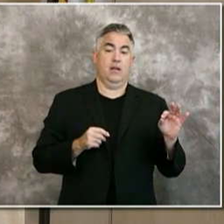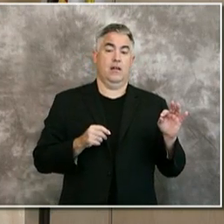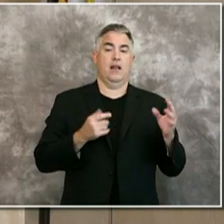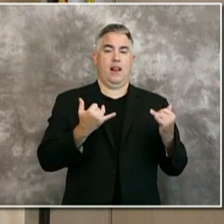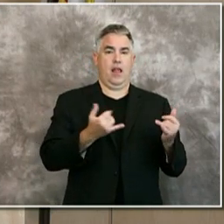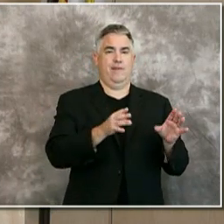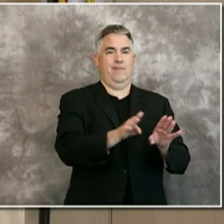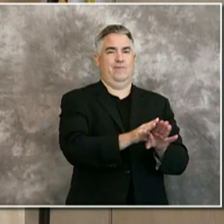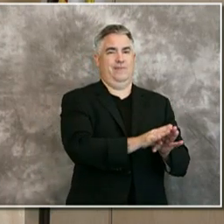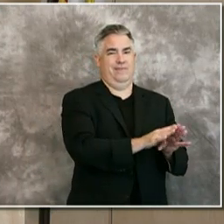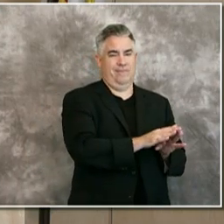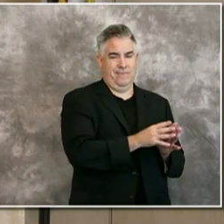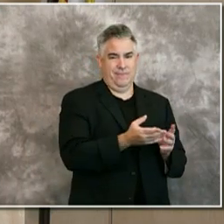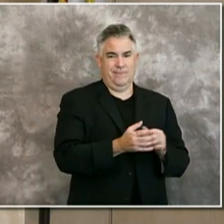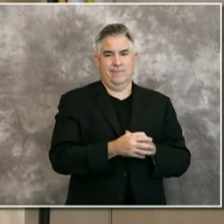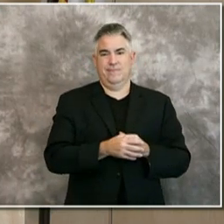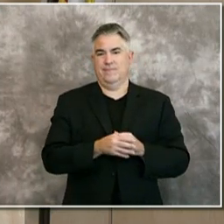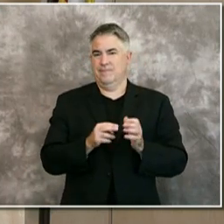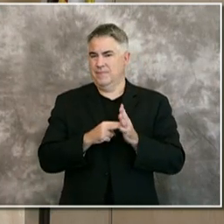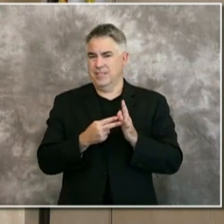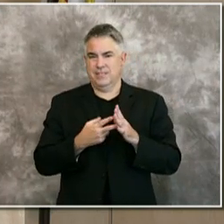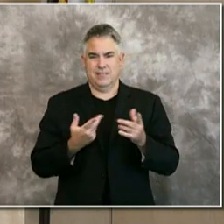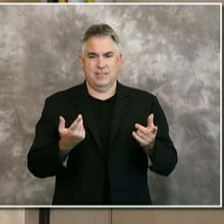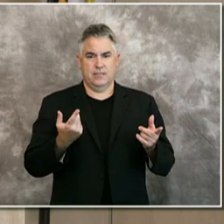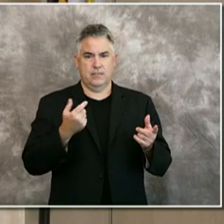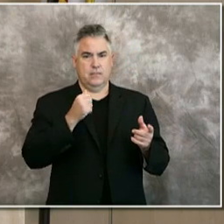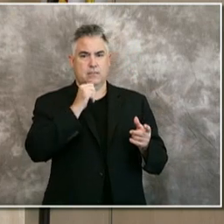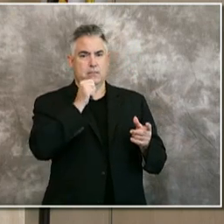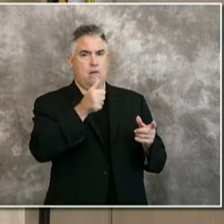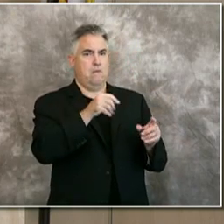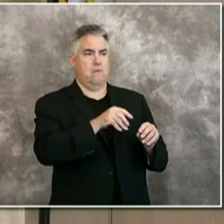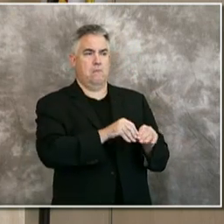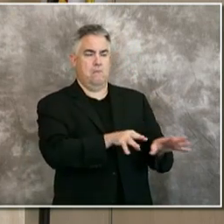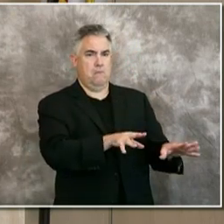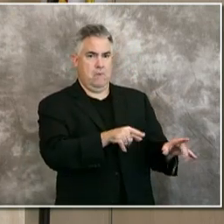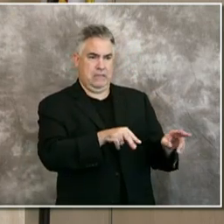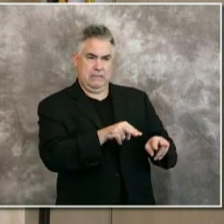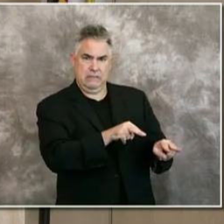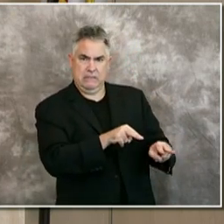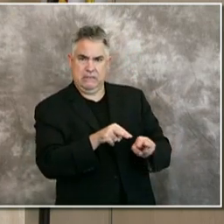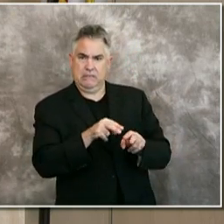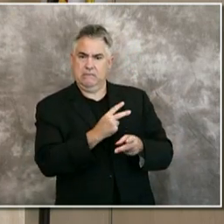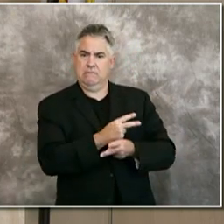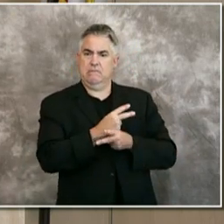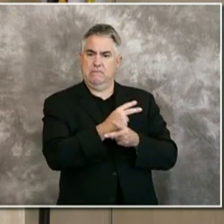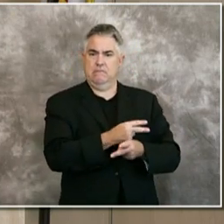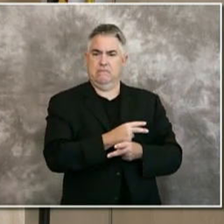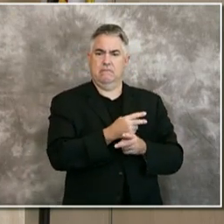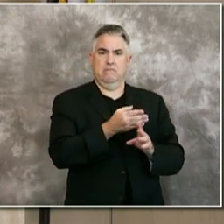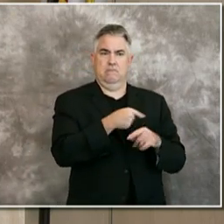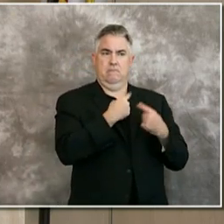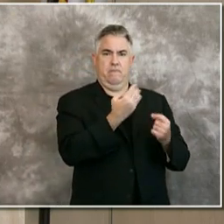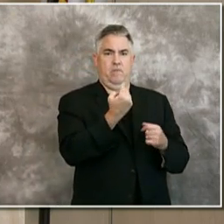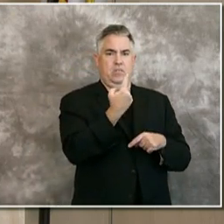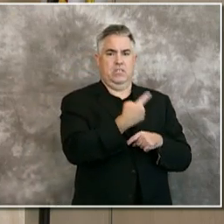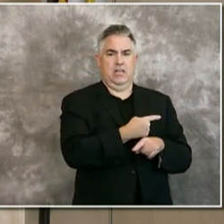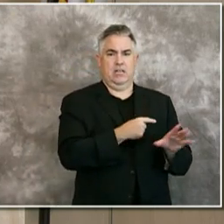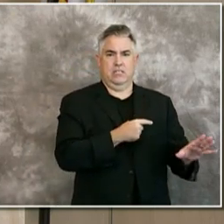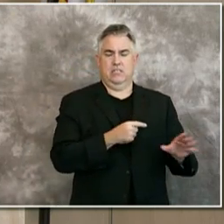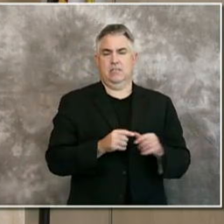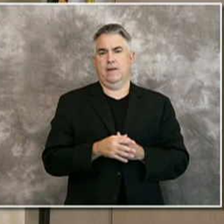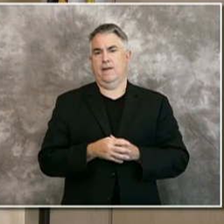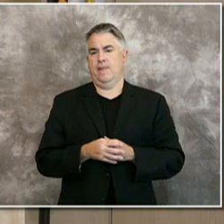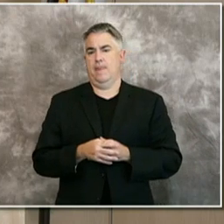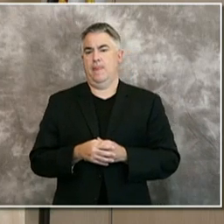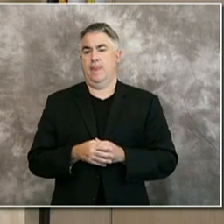means the outbreak is inactive and has not had any new cases in the past 14 days or longer. Of the